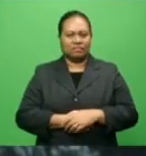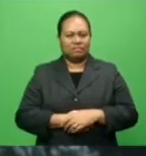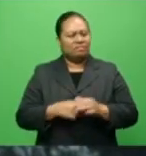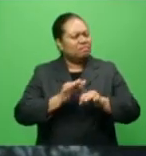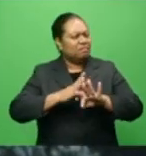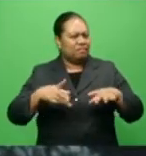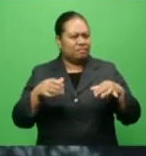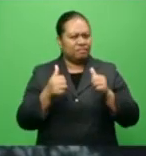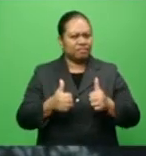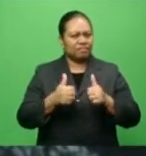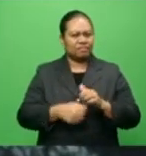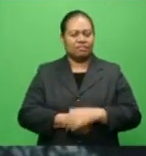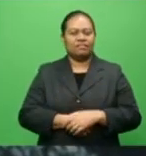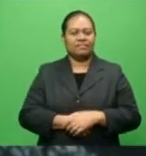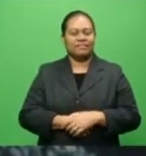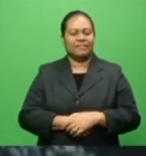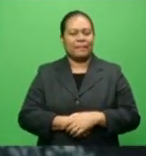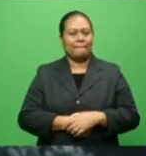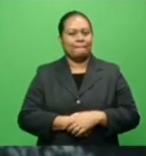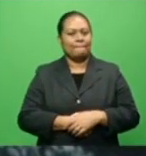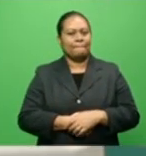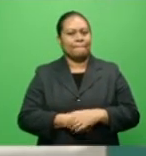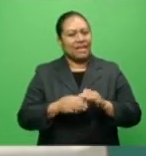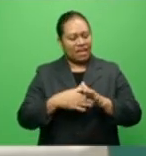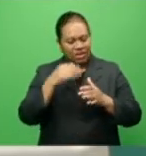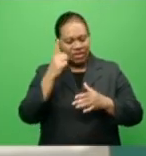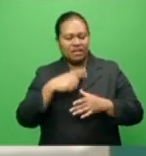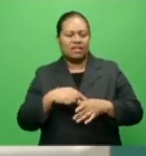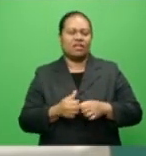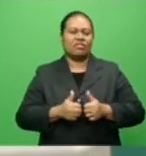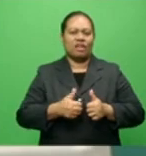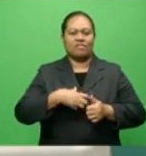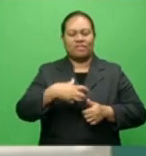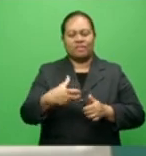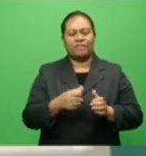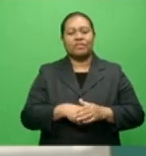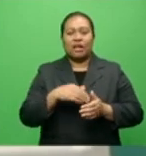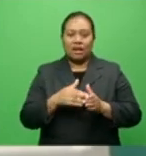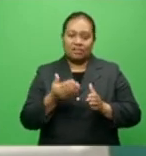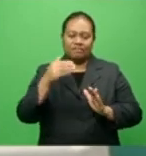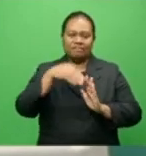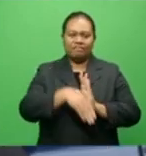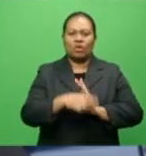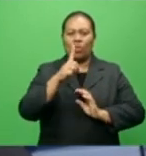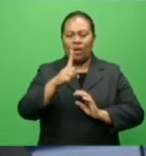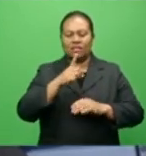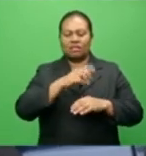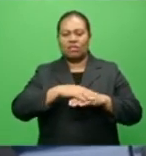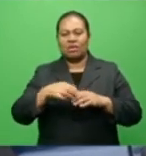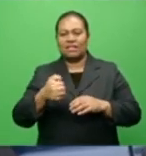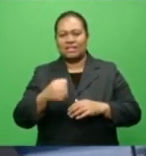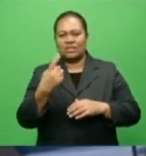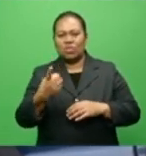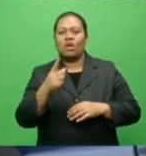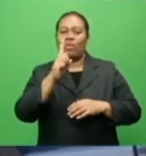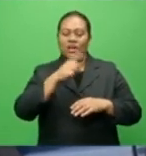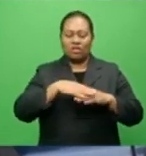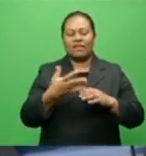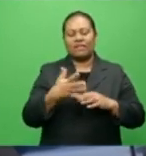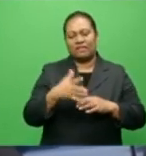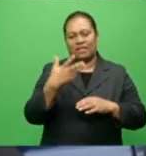gas price stays at $1.43 per litre. Taxi drivers are also ready for the drop in price of unleaded petrol